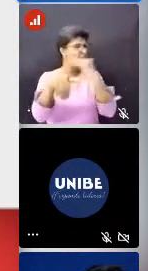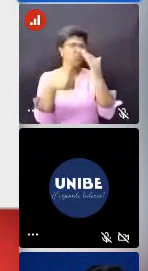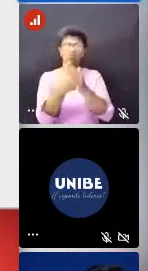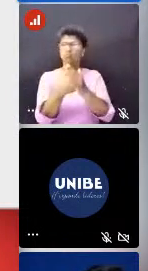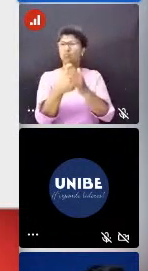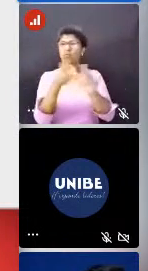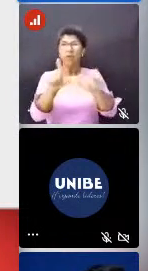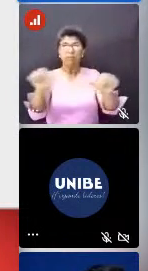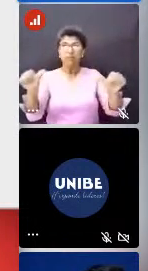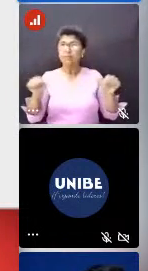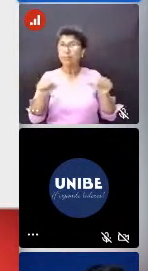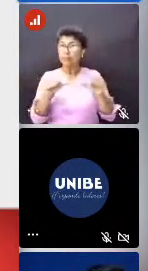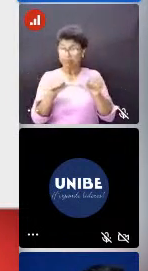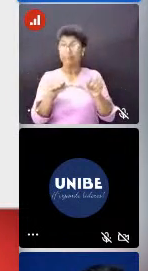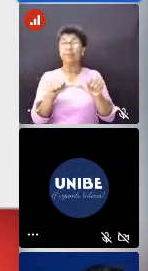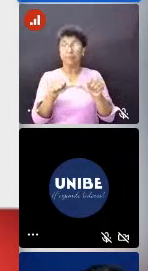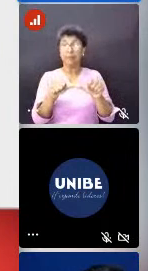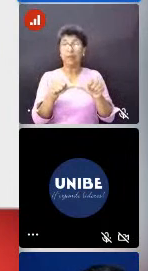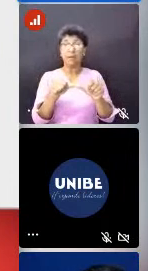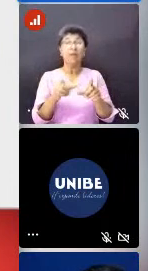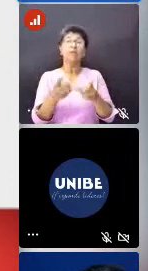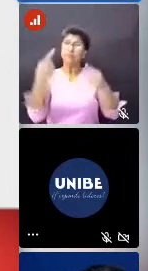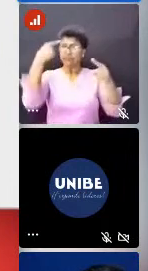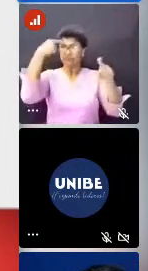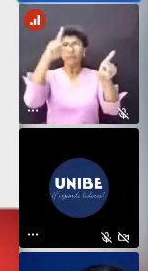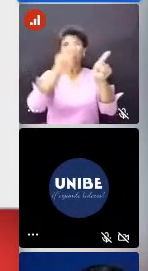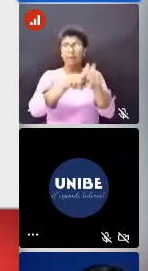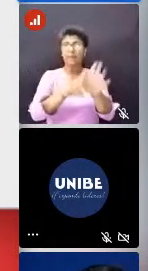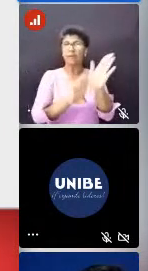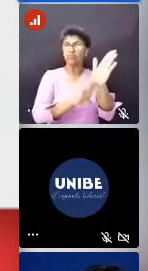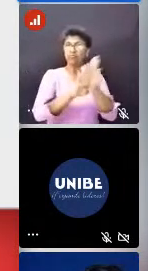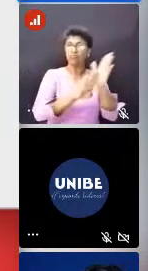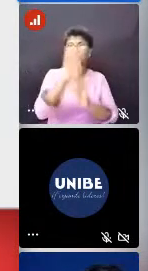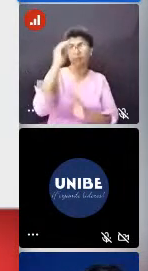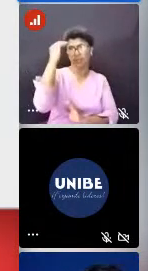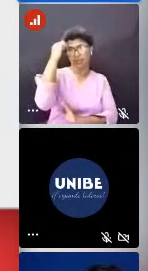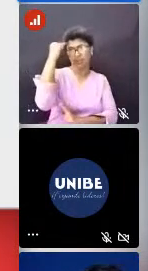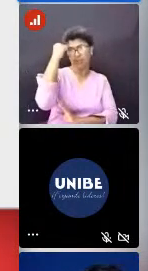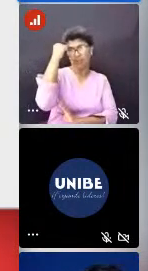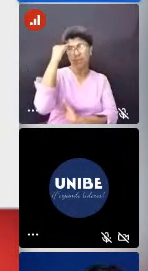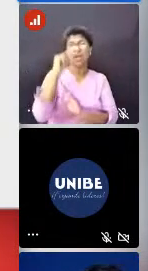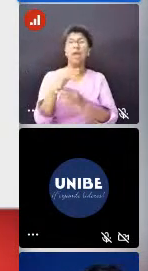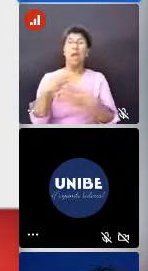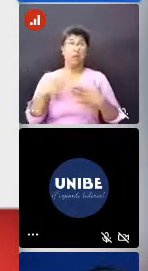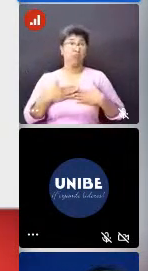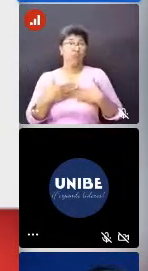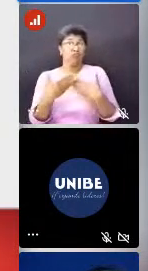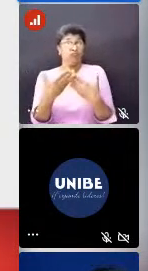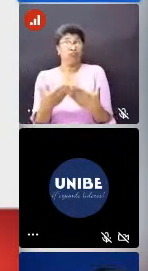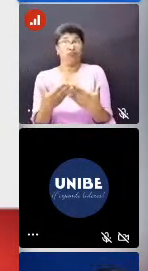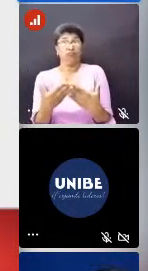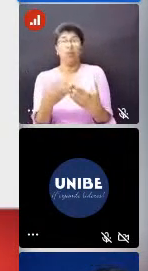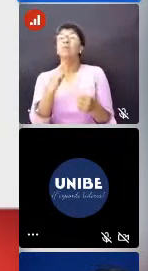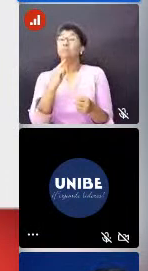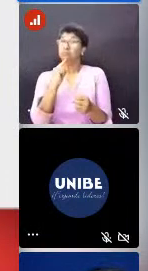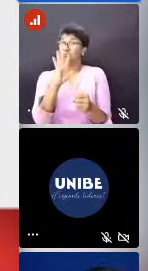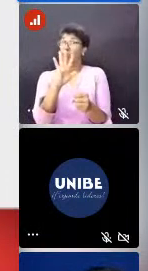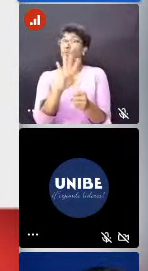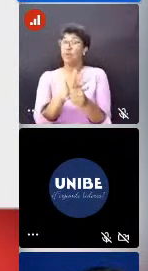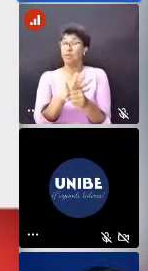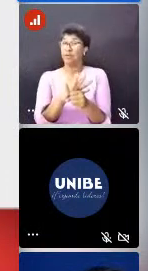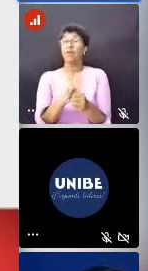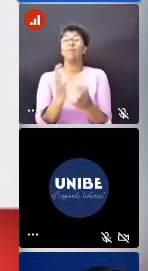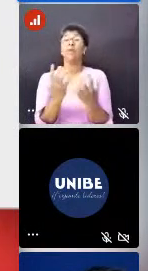according to the individual developmental and education needs and predispositions, is guaranteed. Adaptation of